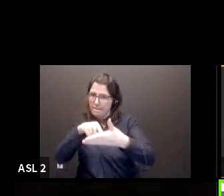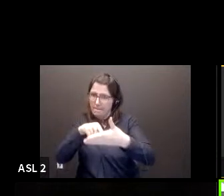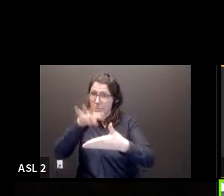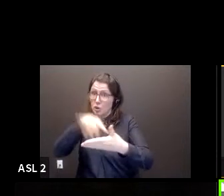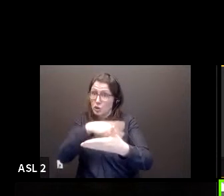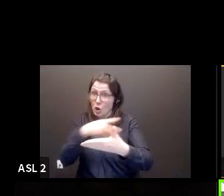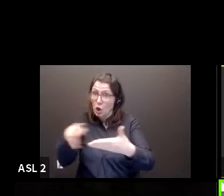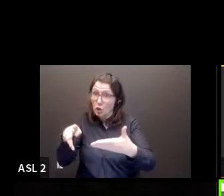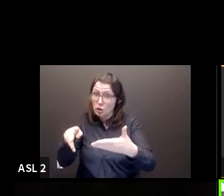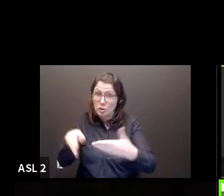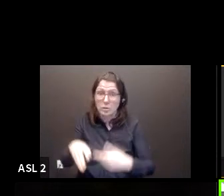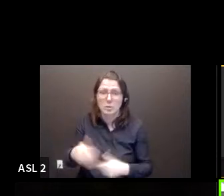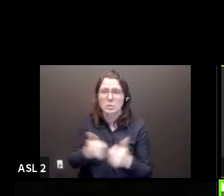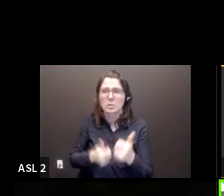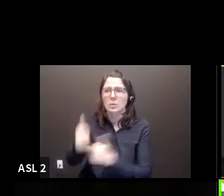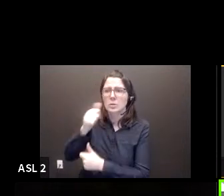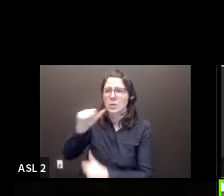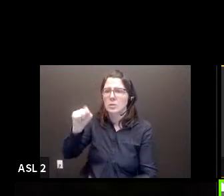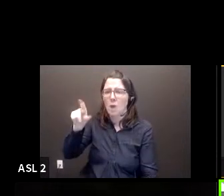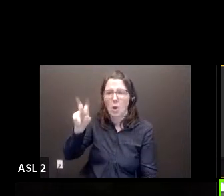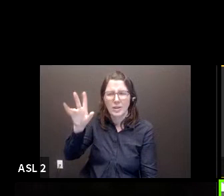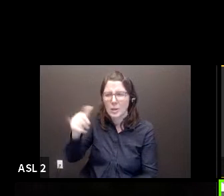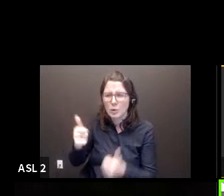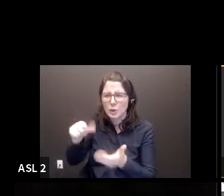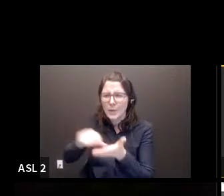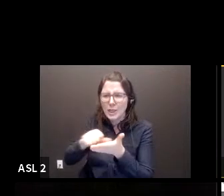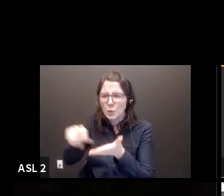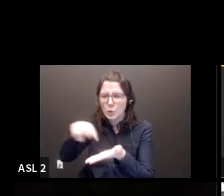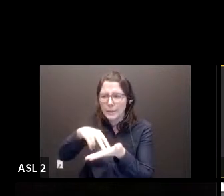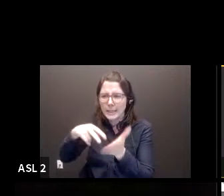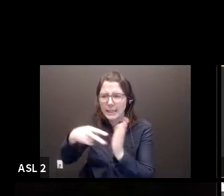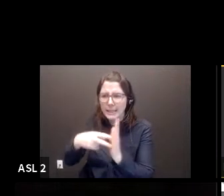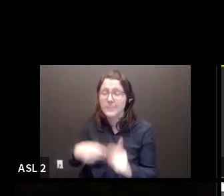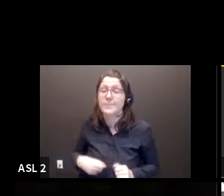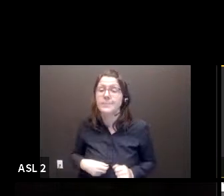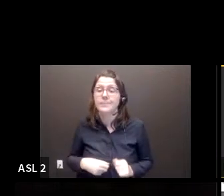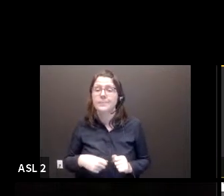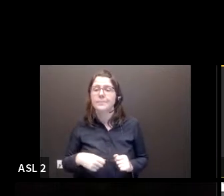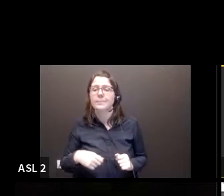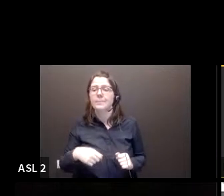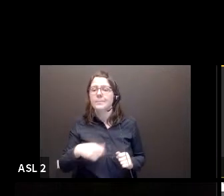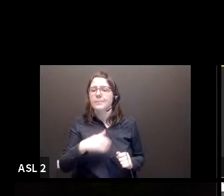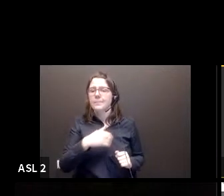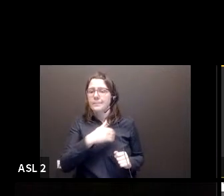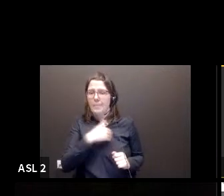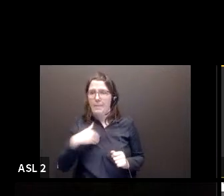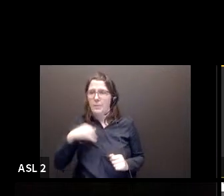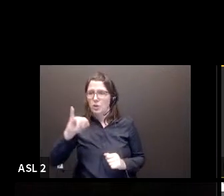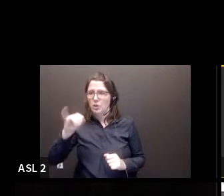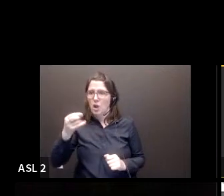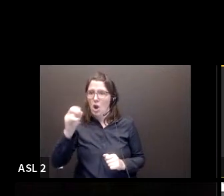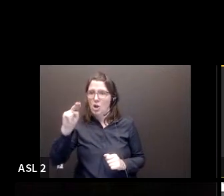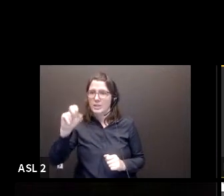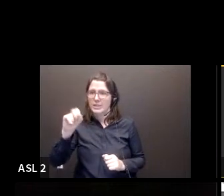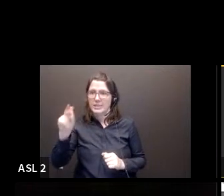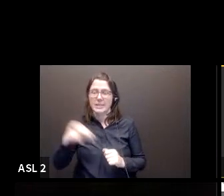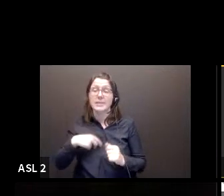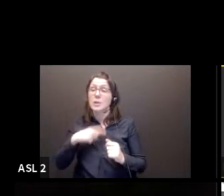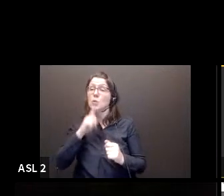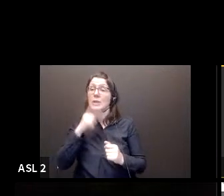and i'm sorry member johnson what page were you referring to uh it's table one i'll tell you the